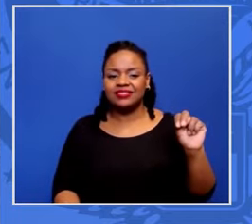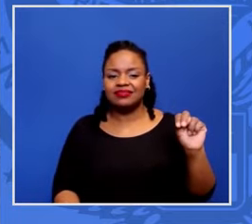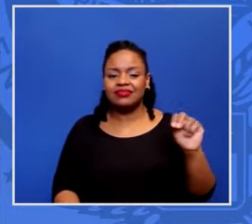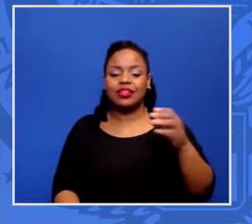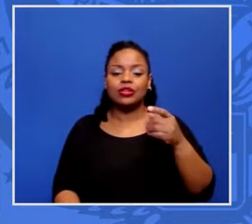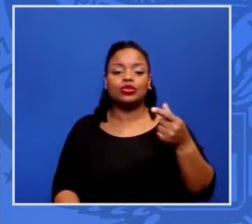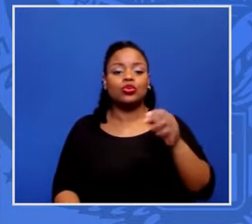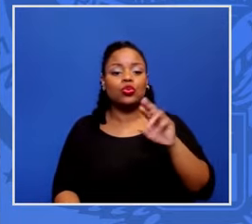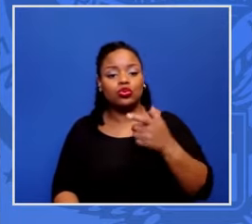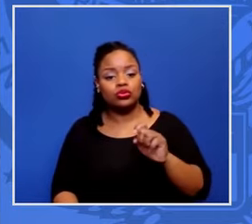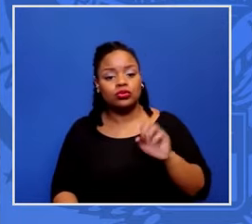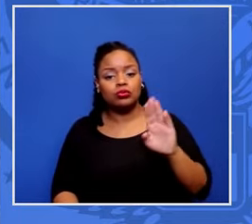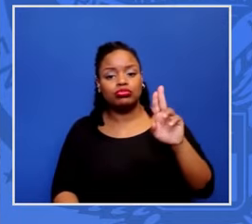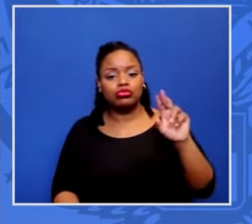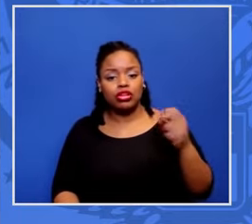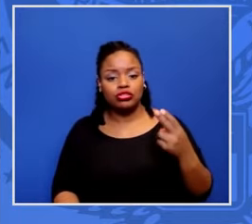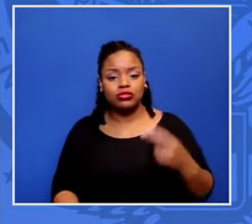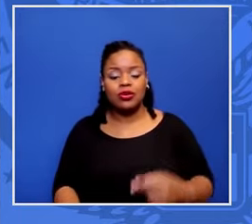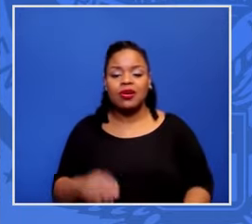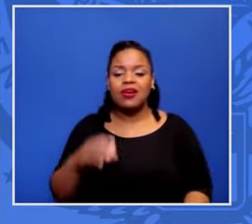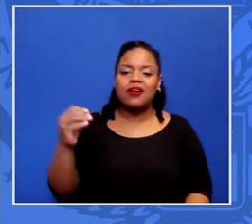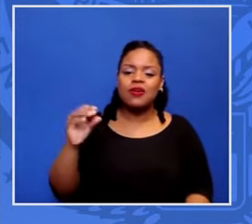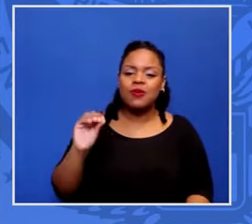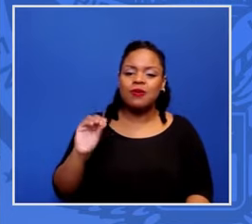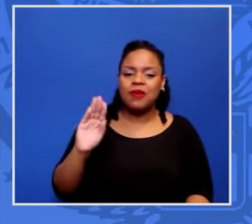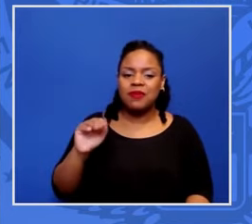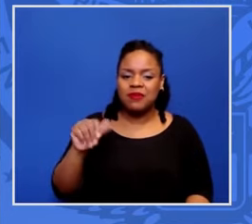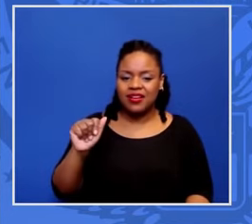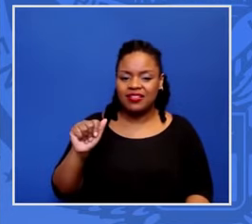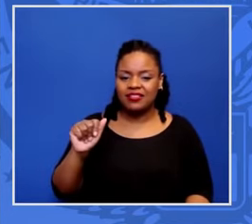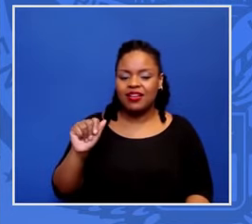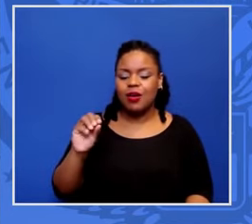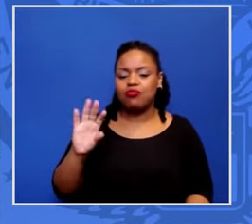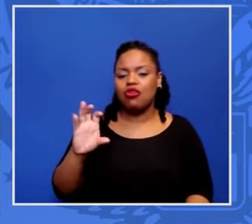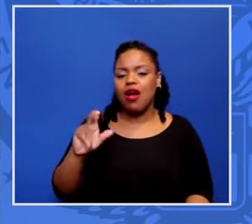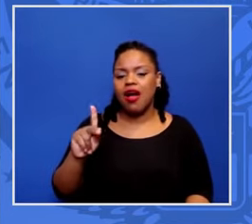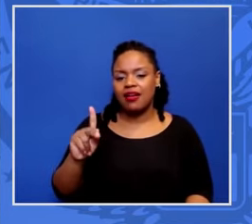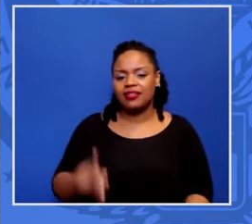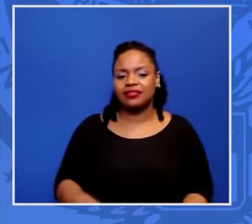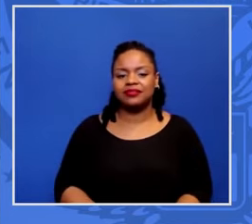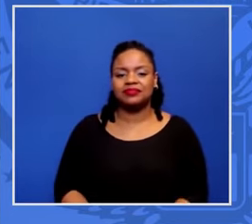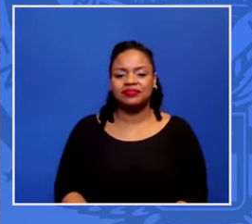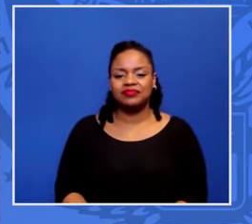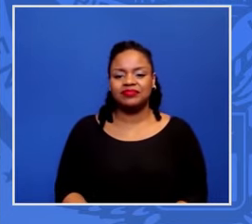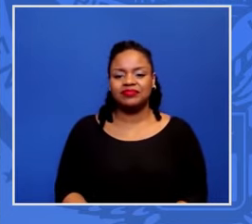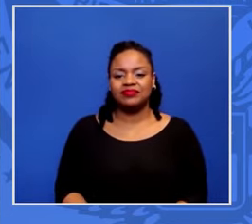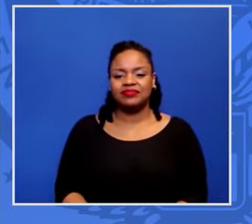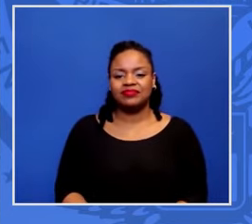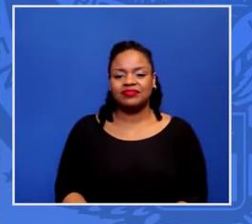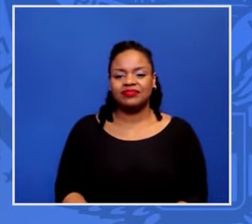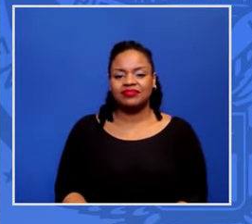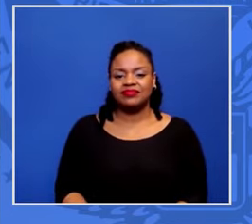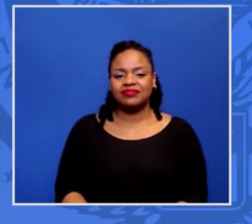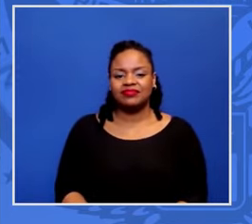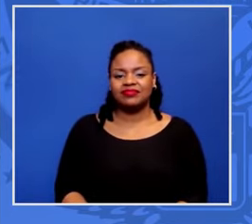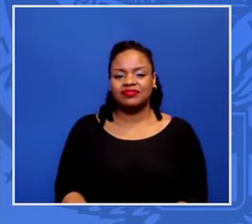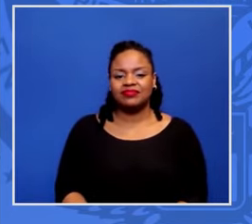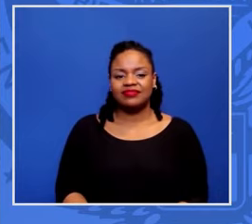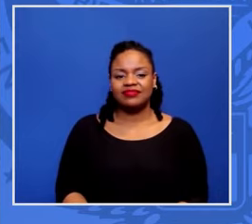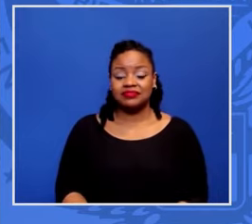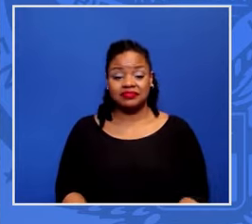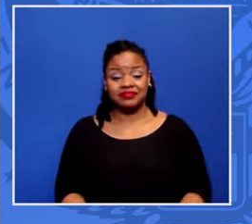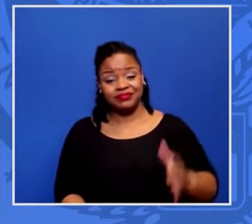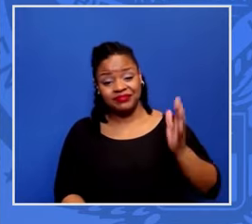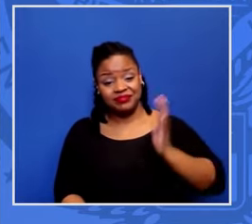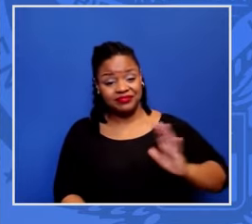evening, America. Obviously, there was a personal element to see my former vice president become the 46th president, to